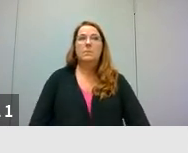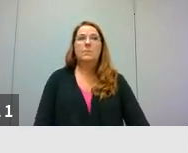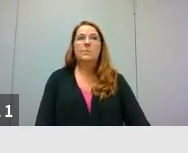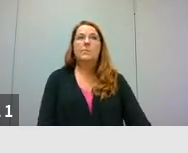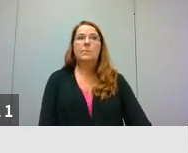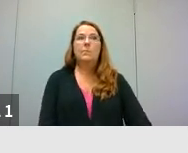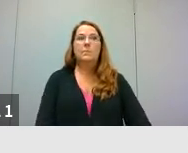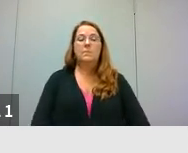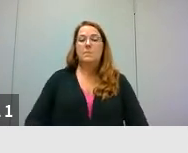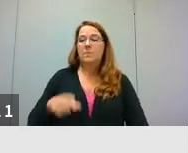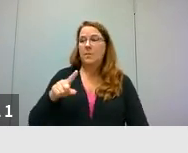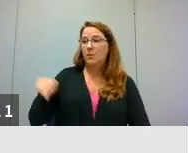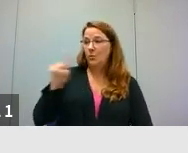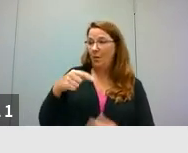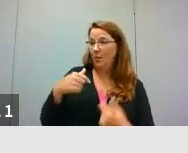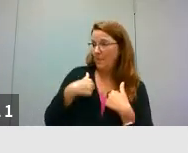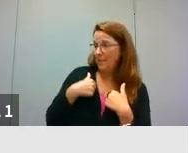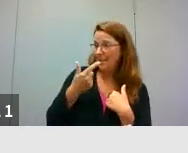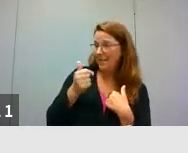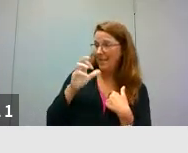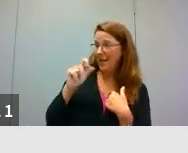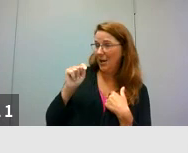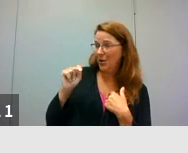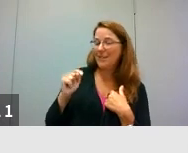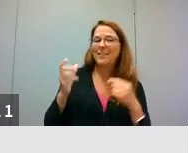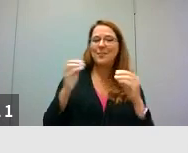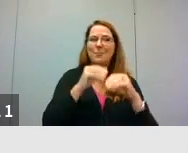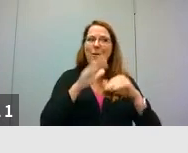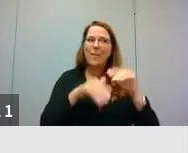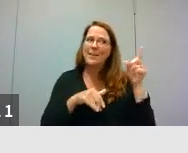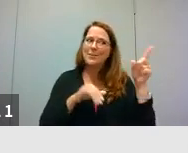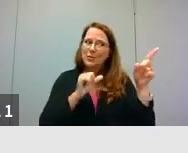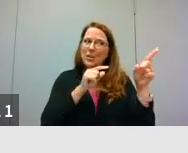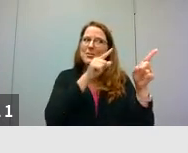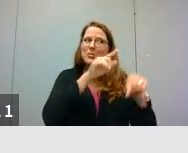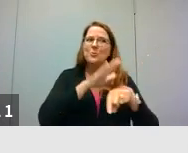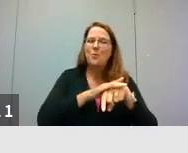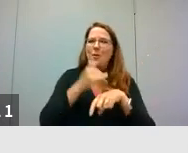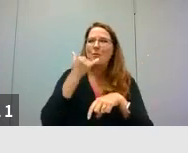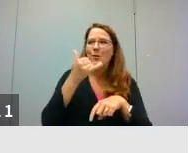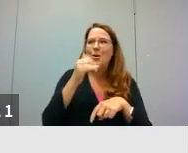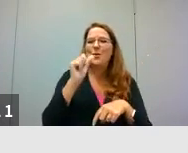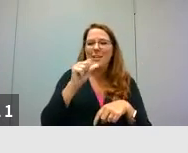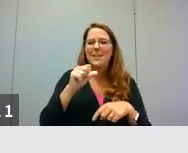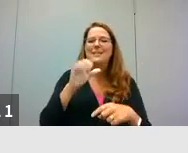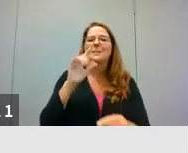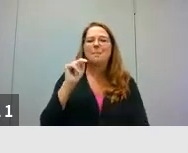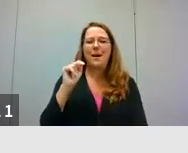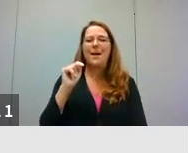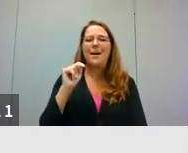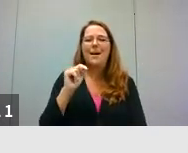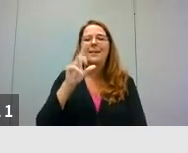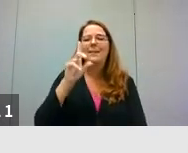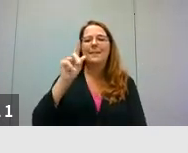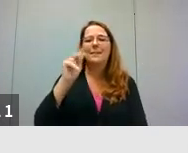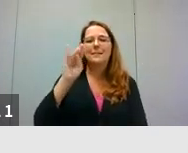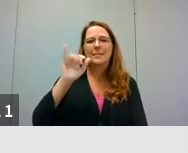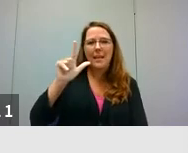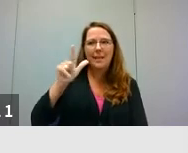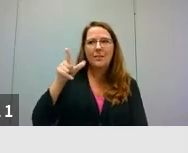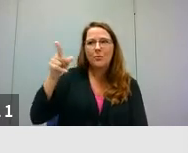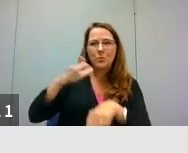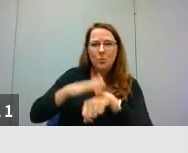You all being me or everyone else? Well, there's more than just you on the call, yes, but Daniel, you're